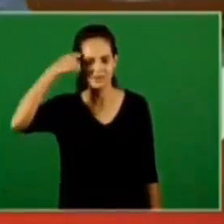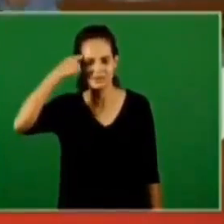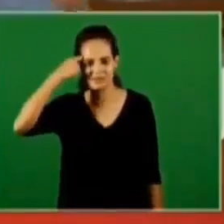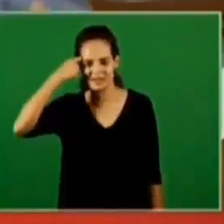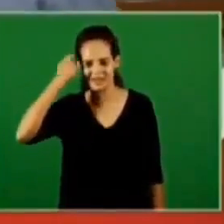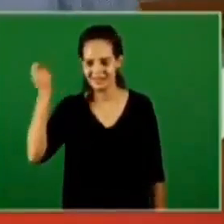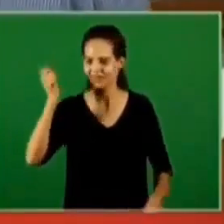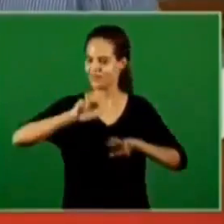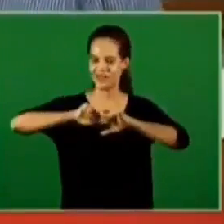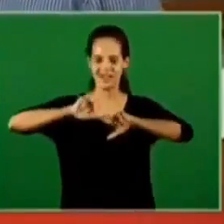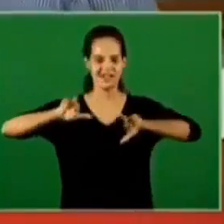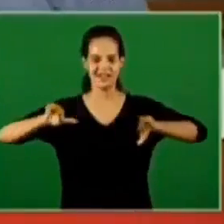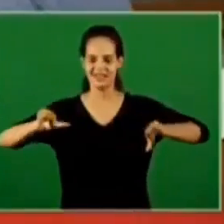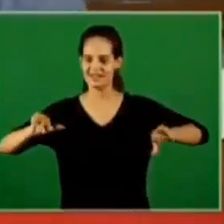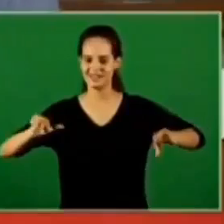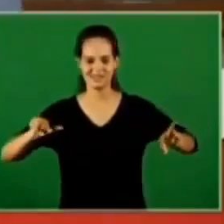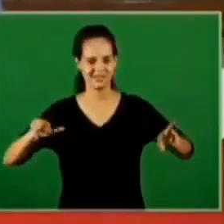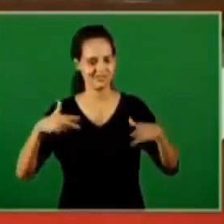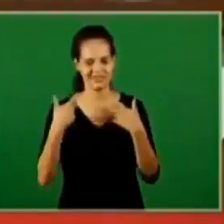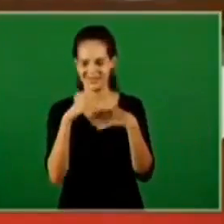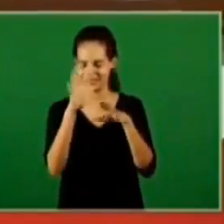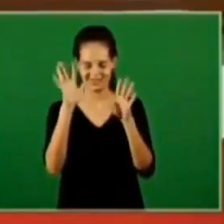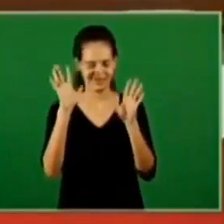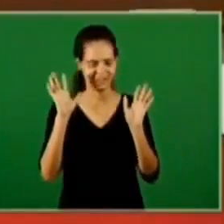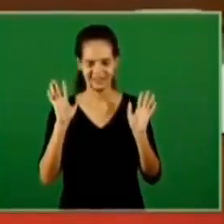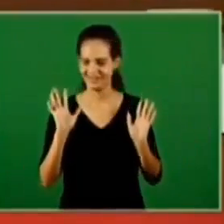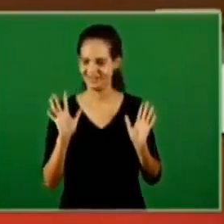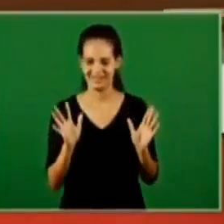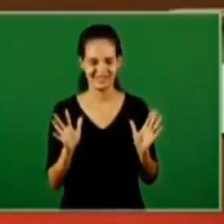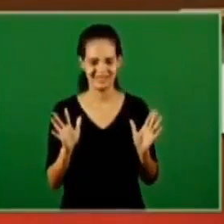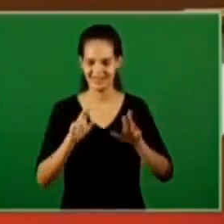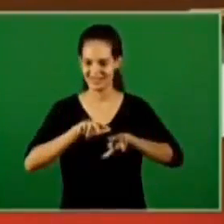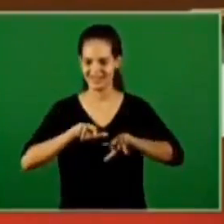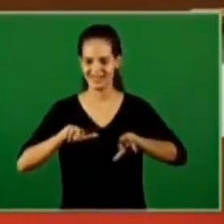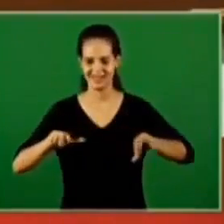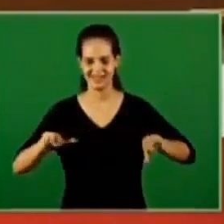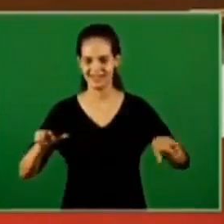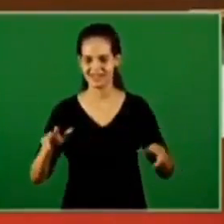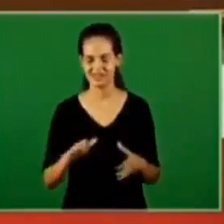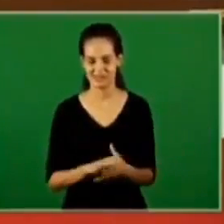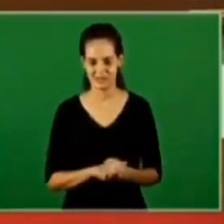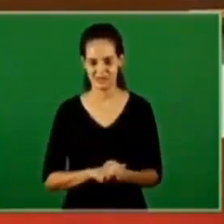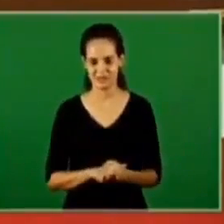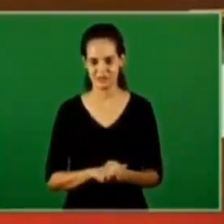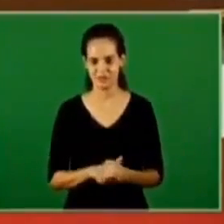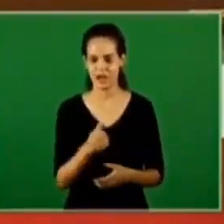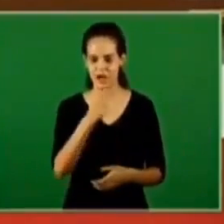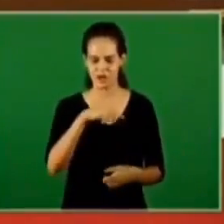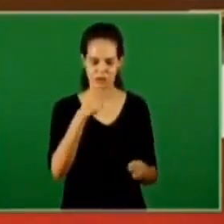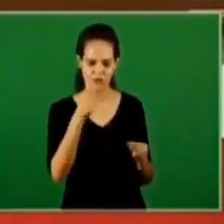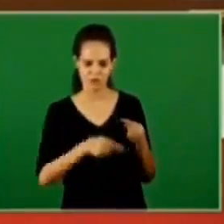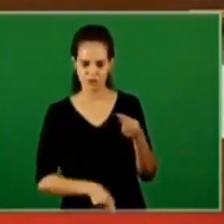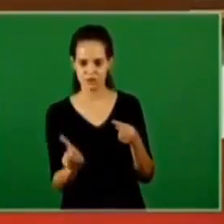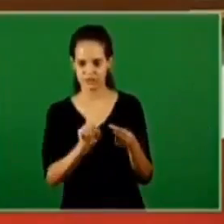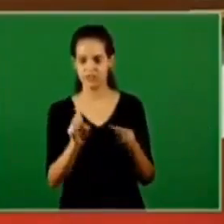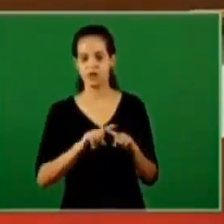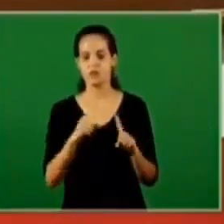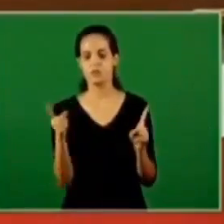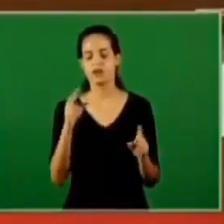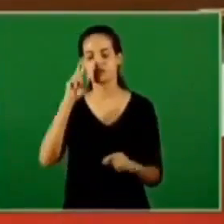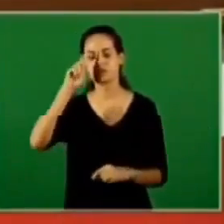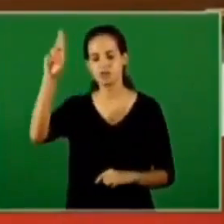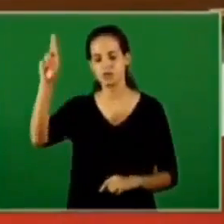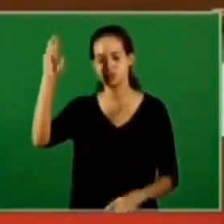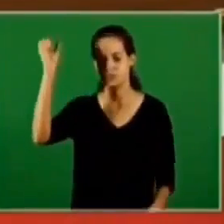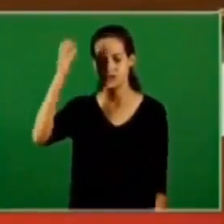They paint their eyes with coal. And we're not against this, but the Lord has